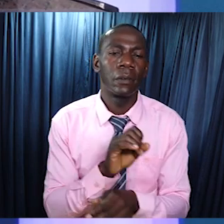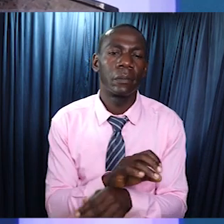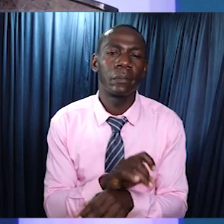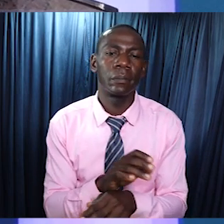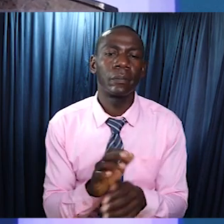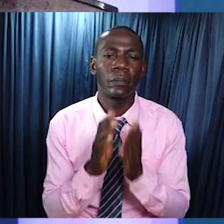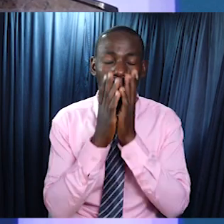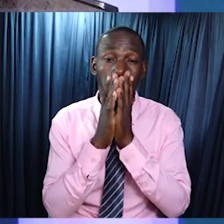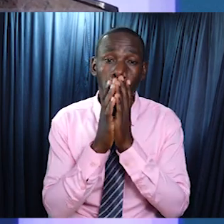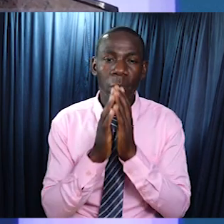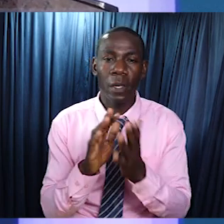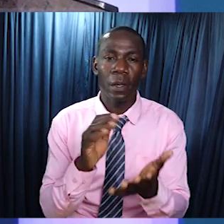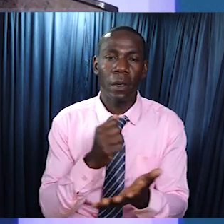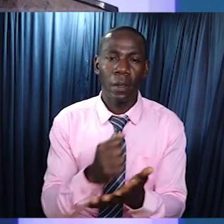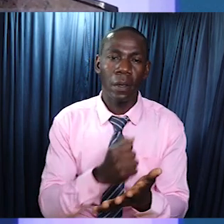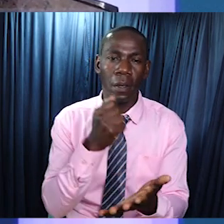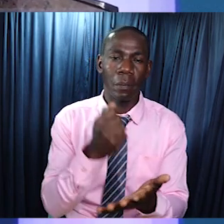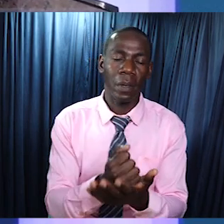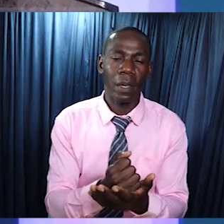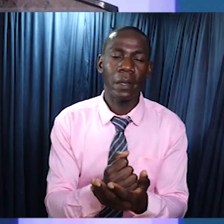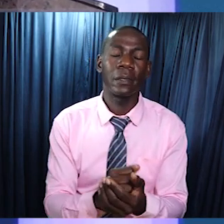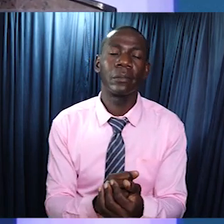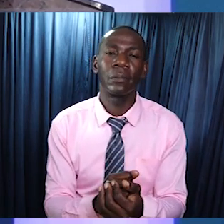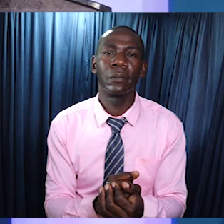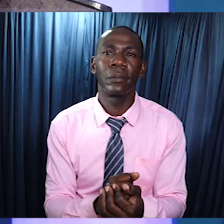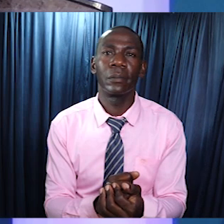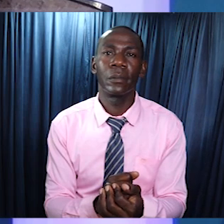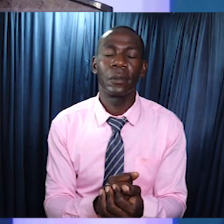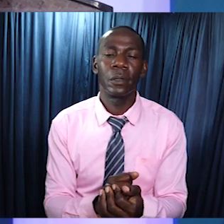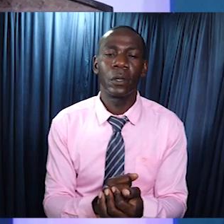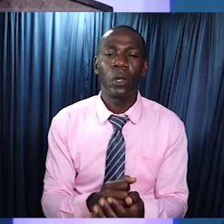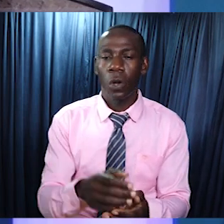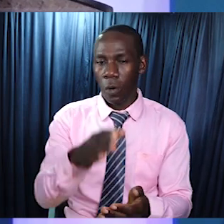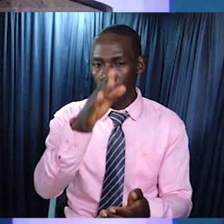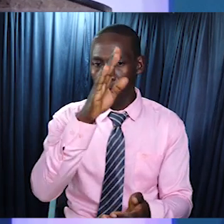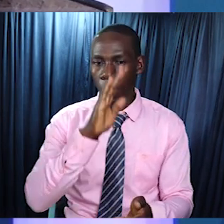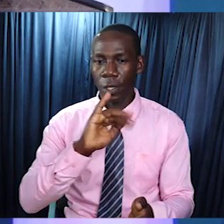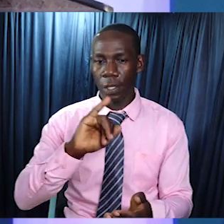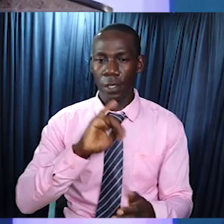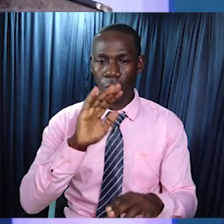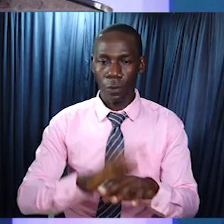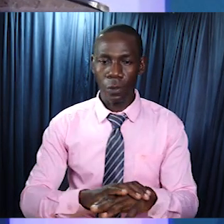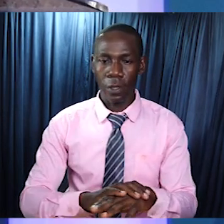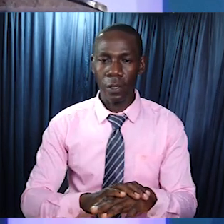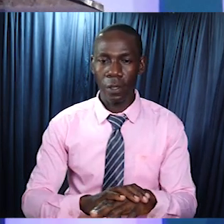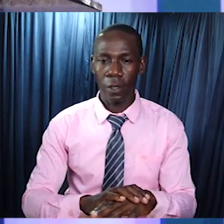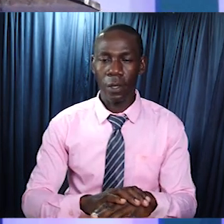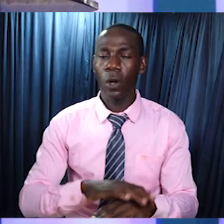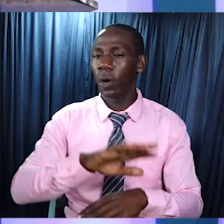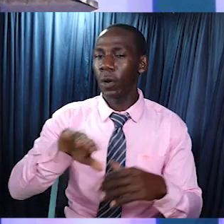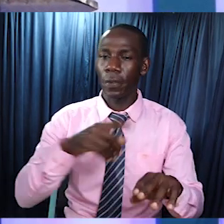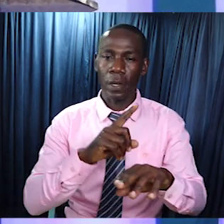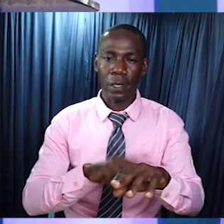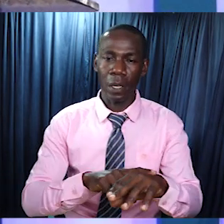Okay then. Praise God, church. Amen. God is good. Kila wakati. And all the